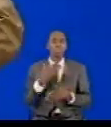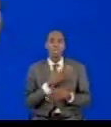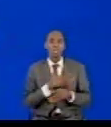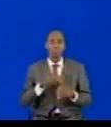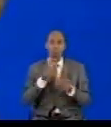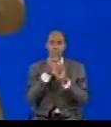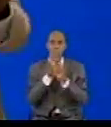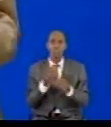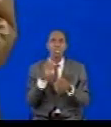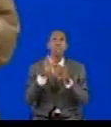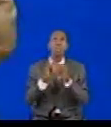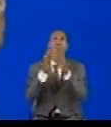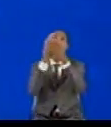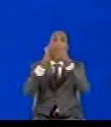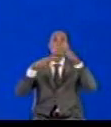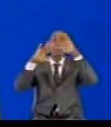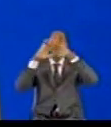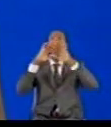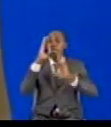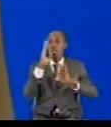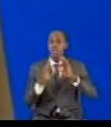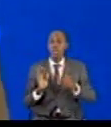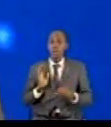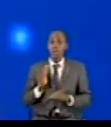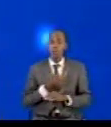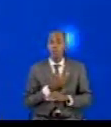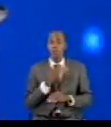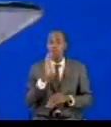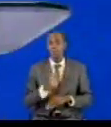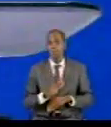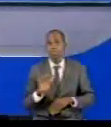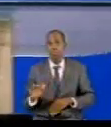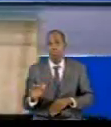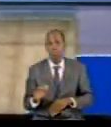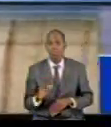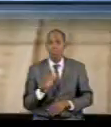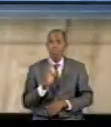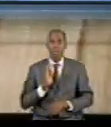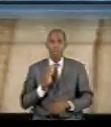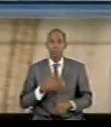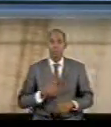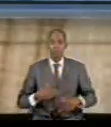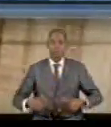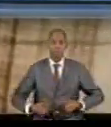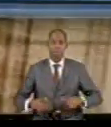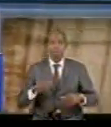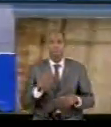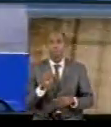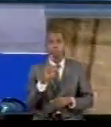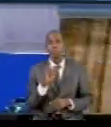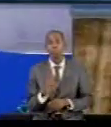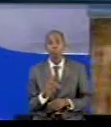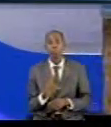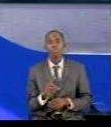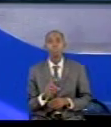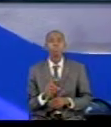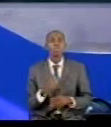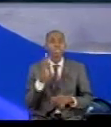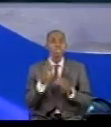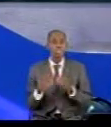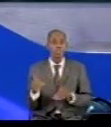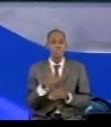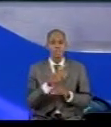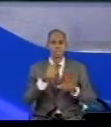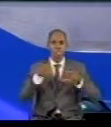in heaven. If our children, our youths, teenagers, if they pay